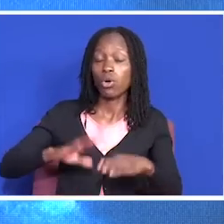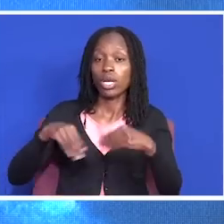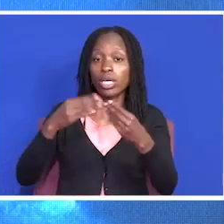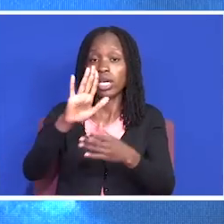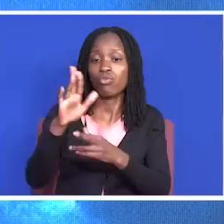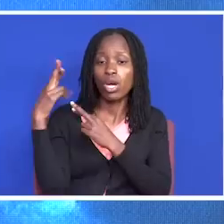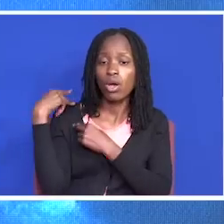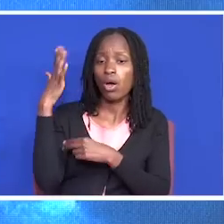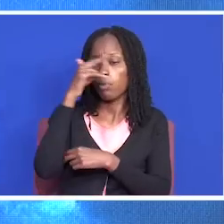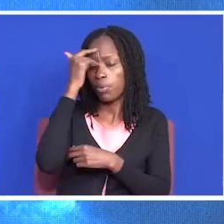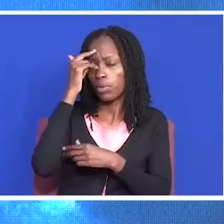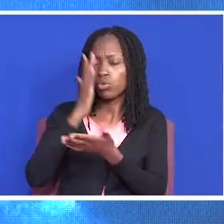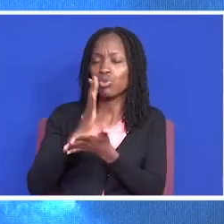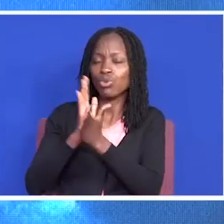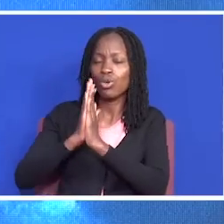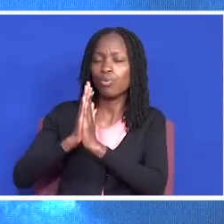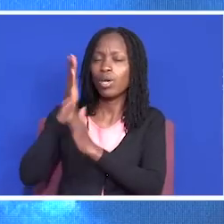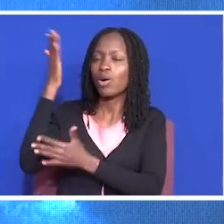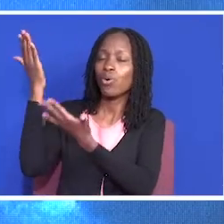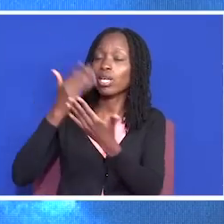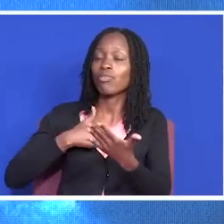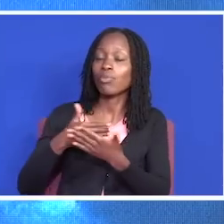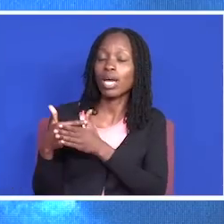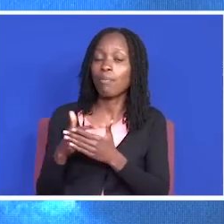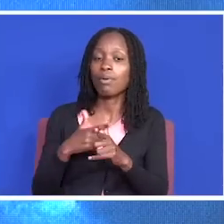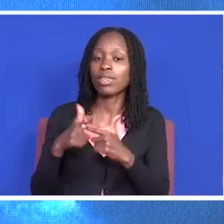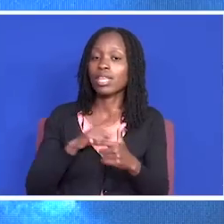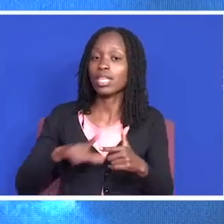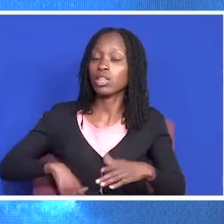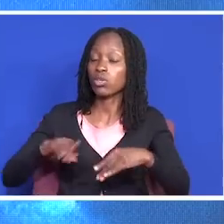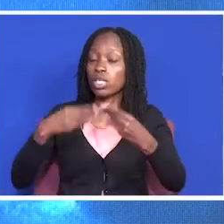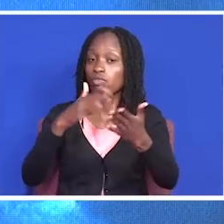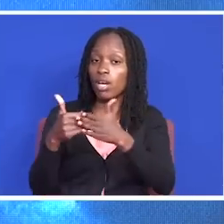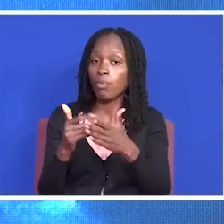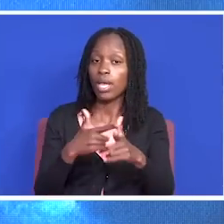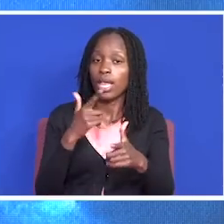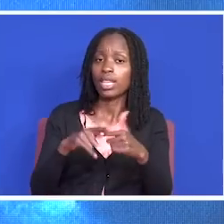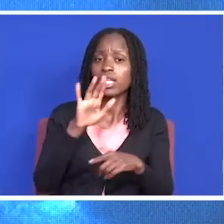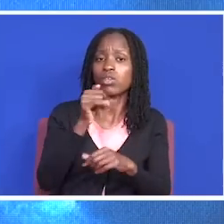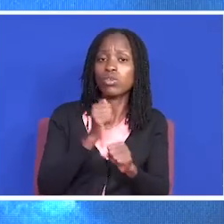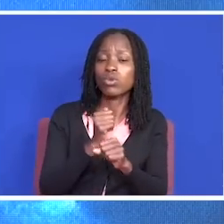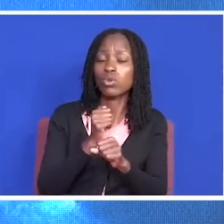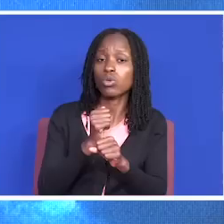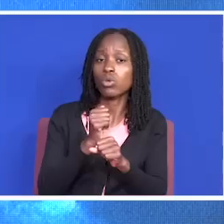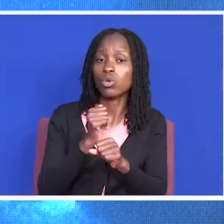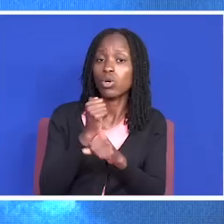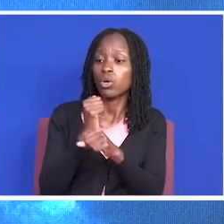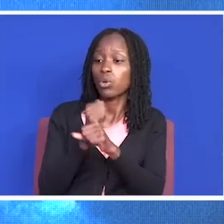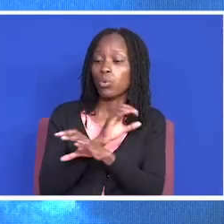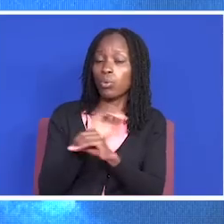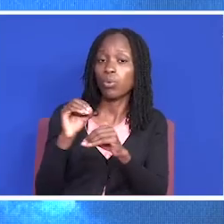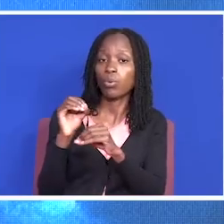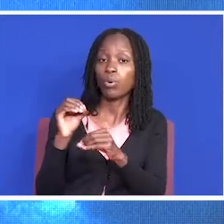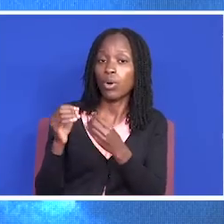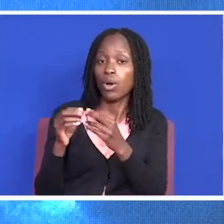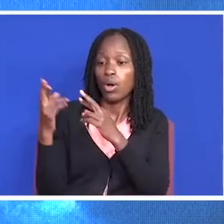you prayed, God, give me a child. He answered and gave you a child. And you are not playing the role of helping the baby to grow